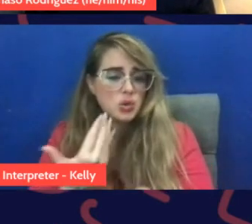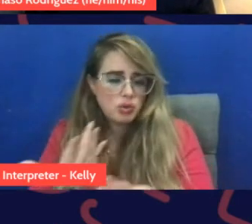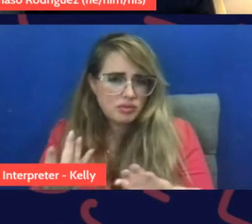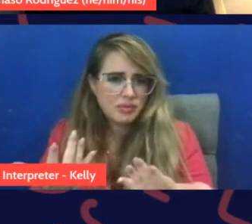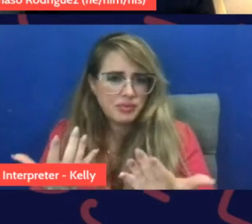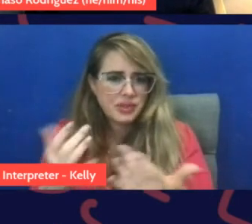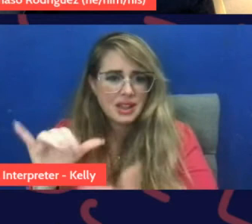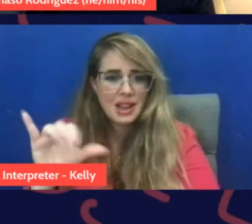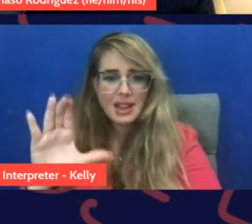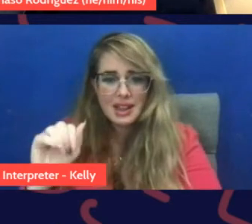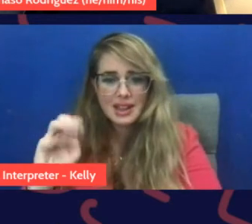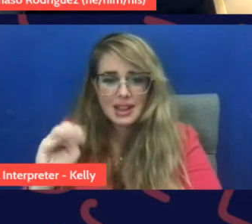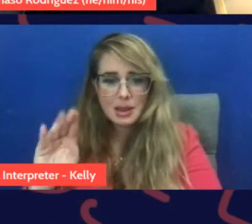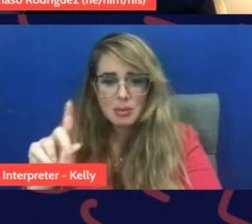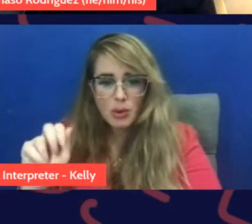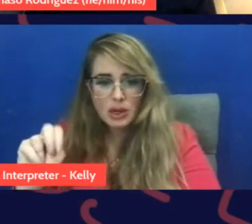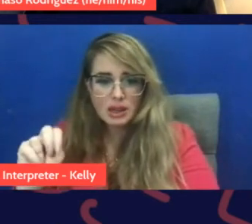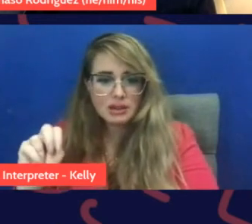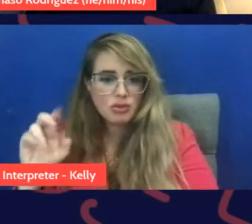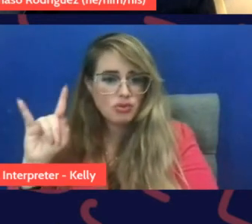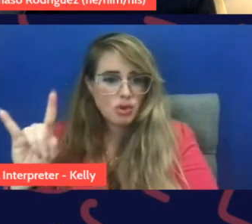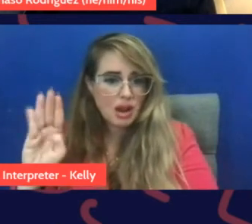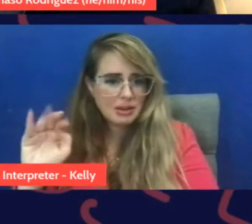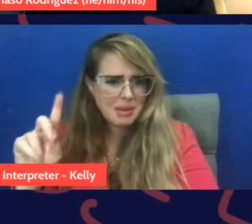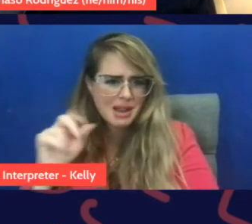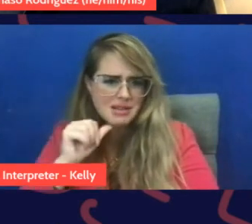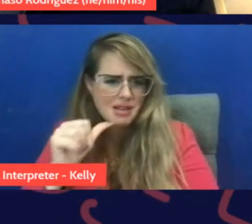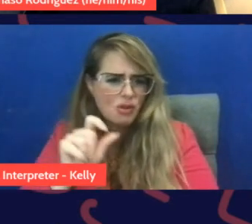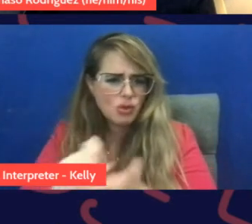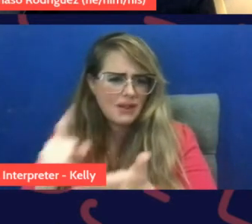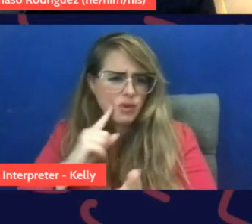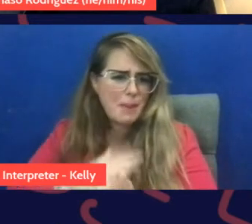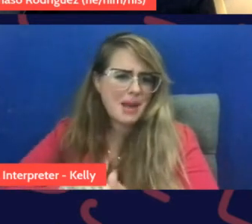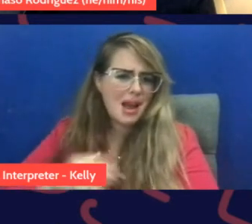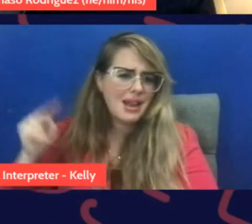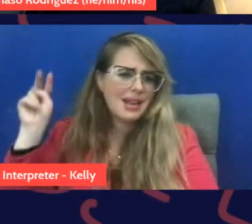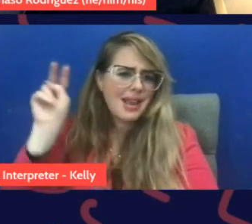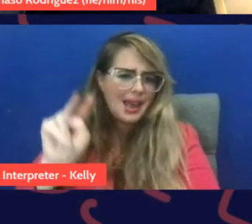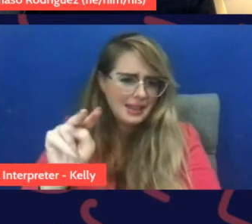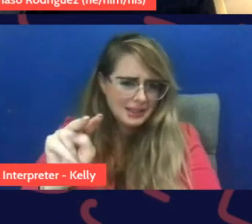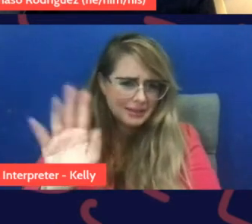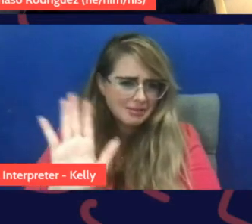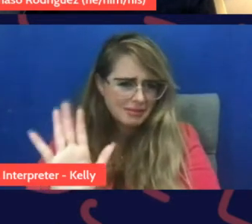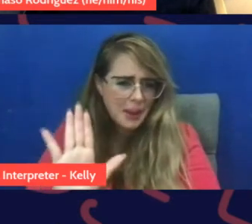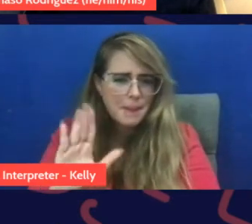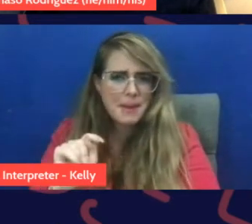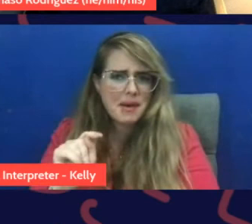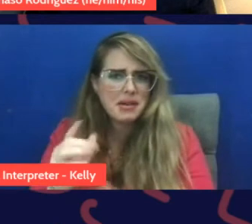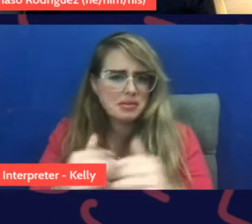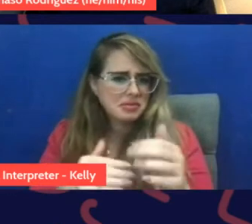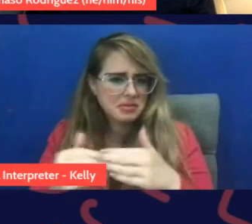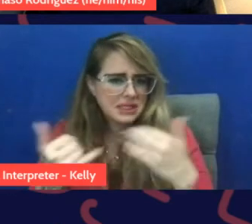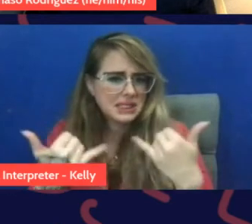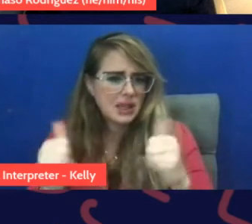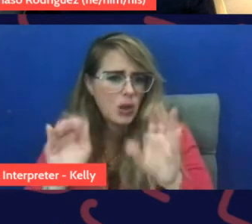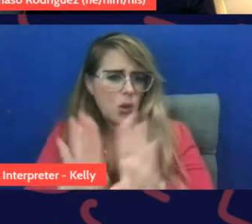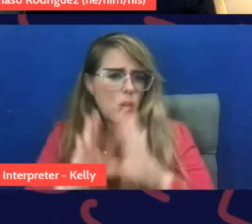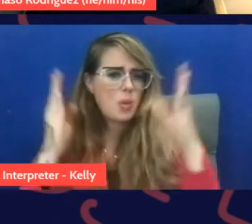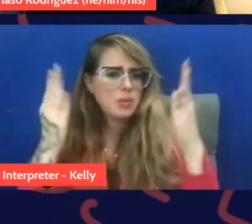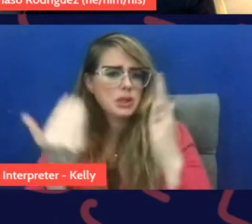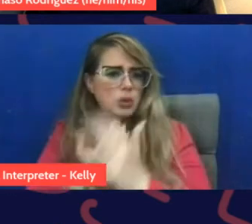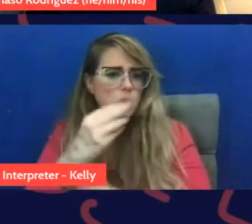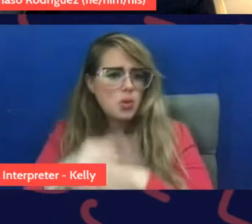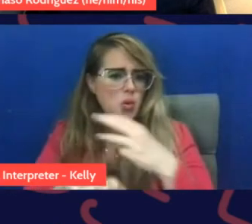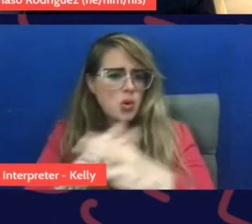Cambodian rock band is not written for my gaze particularly, is it? But nevertheless, it opens up a world to me that I'm